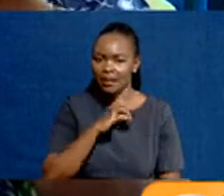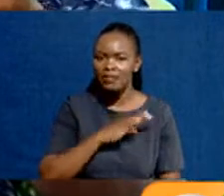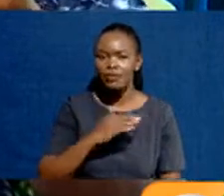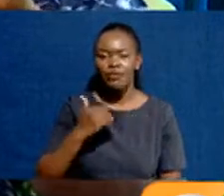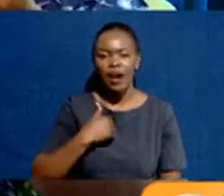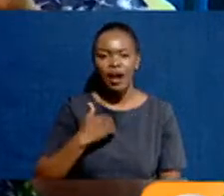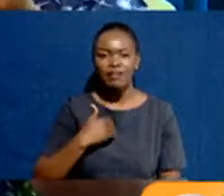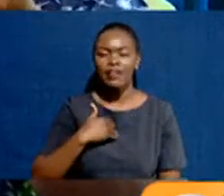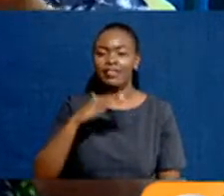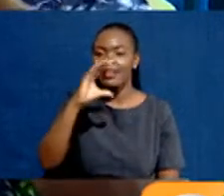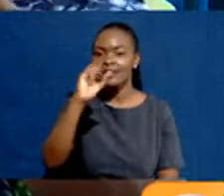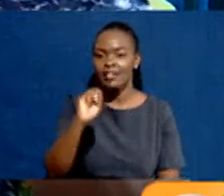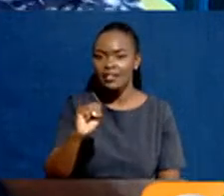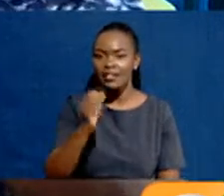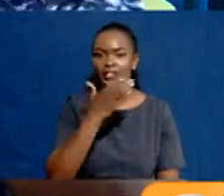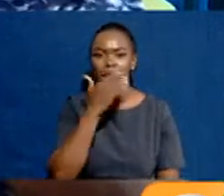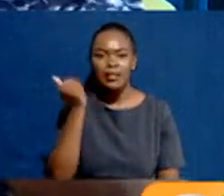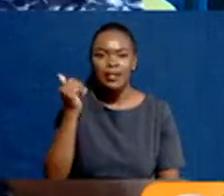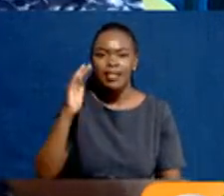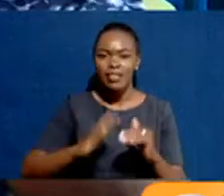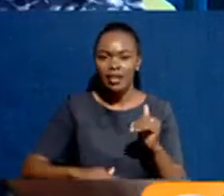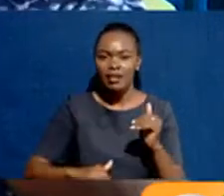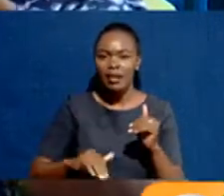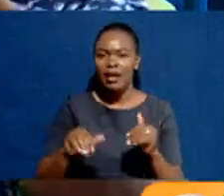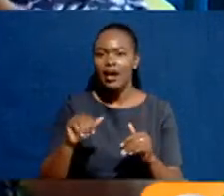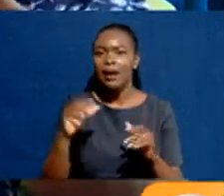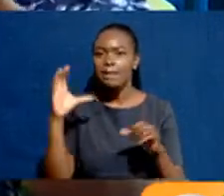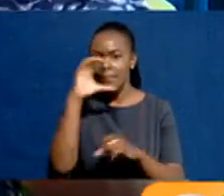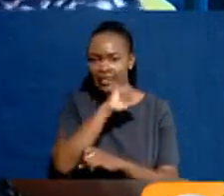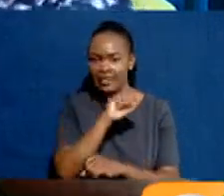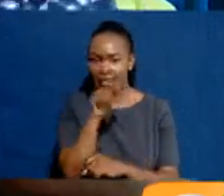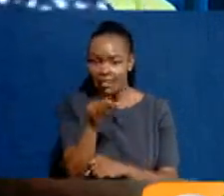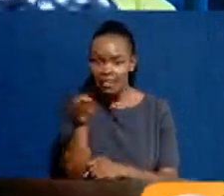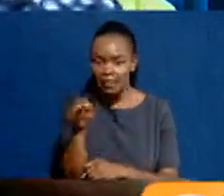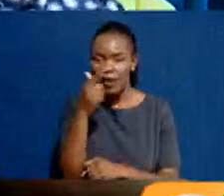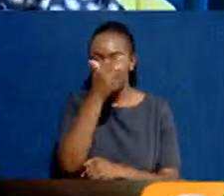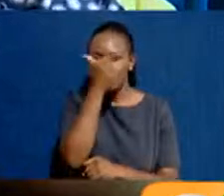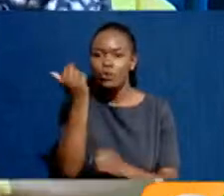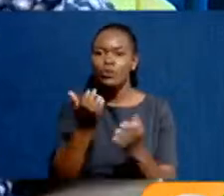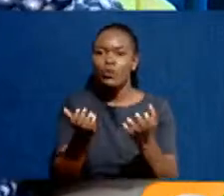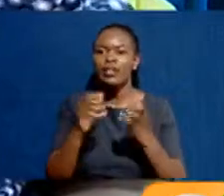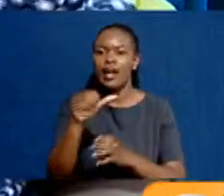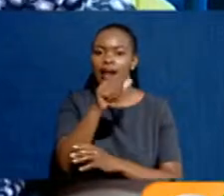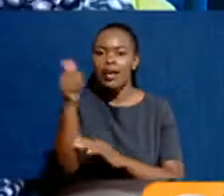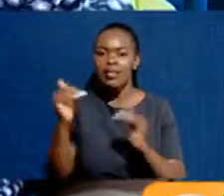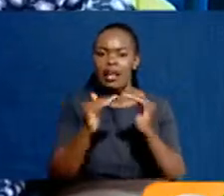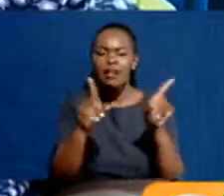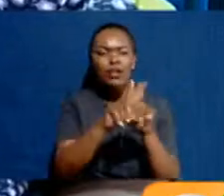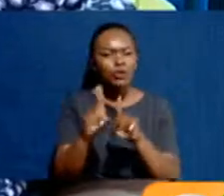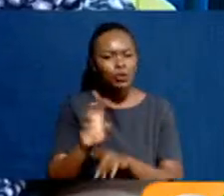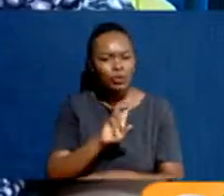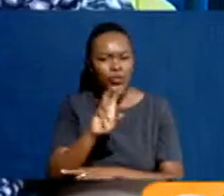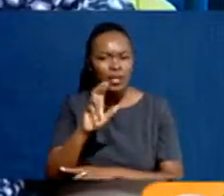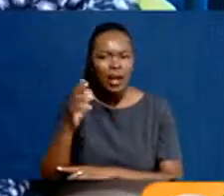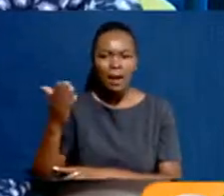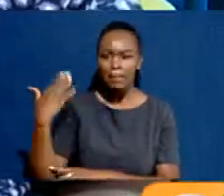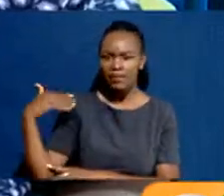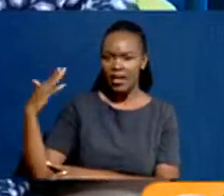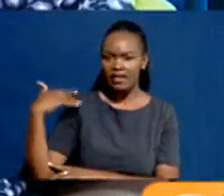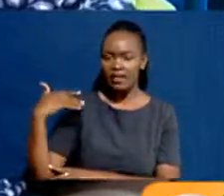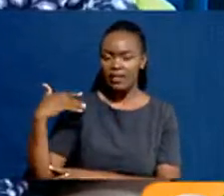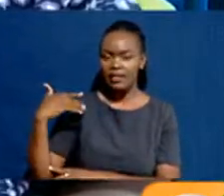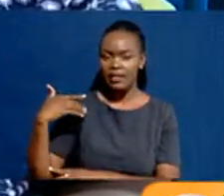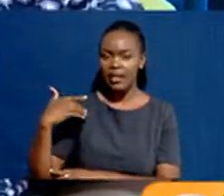will outweigh the cost to it. Okay. So that we have another level. And you see, even previously, during those